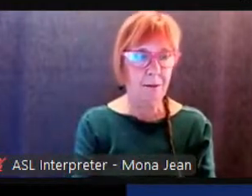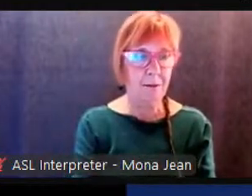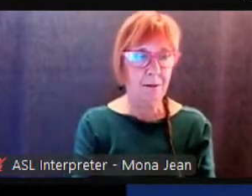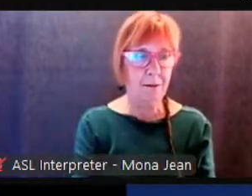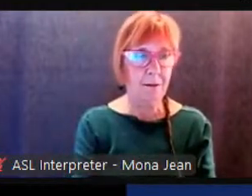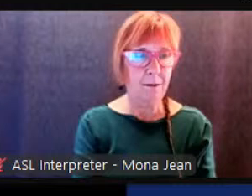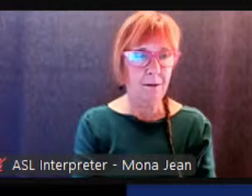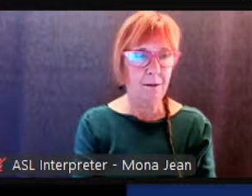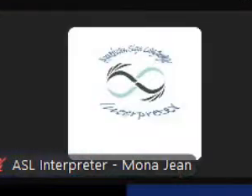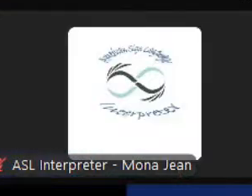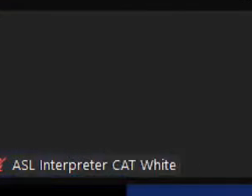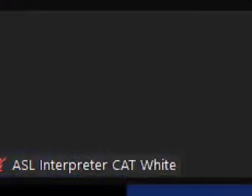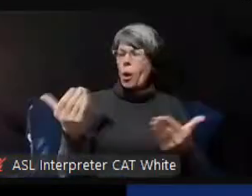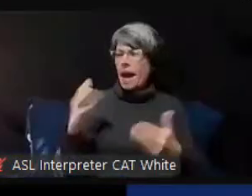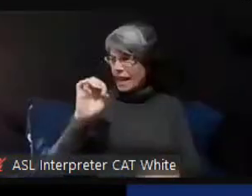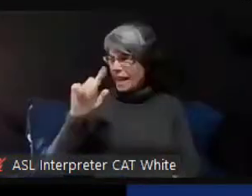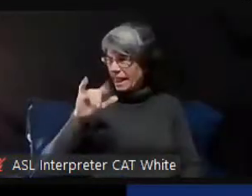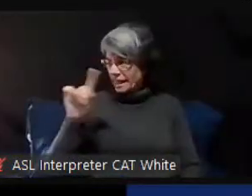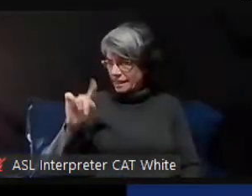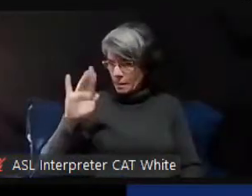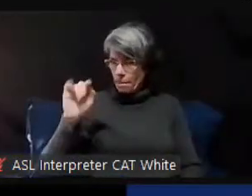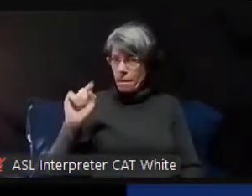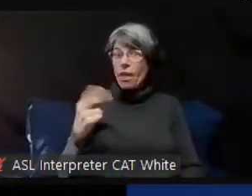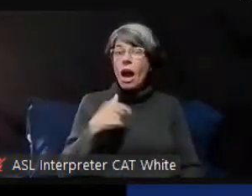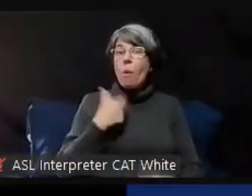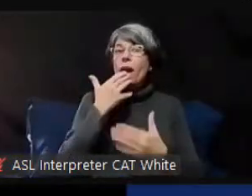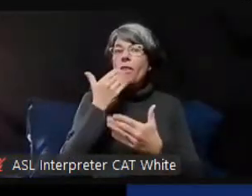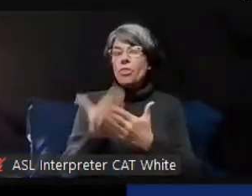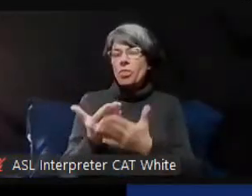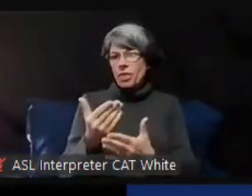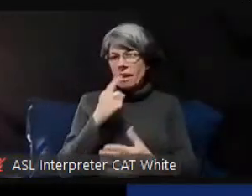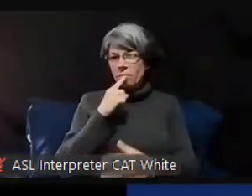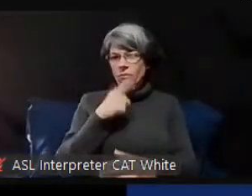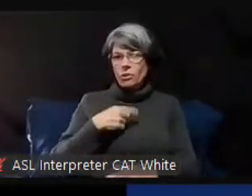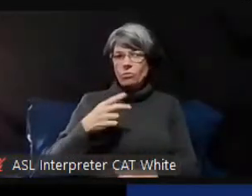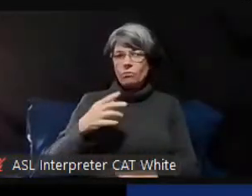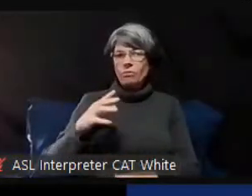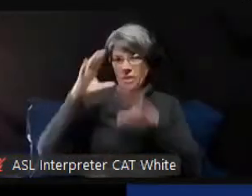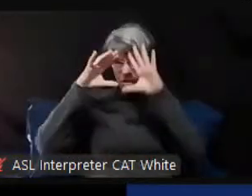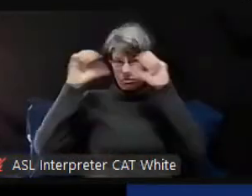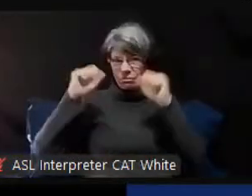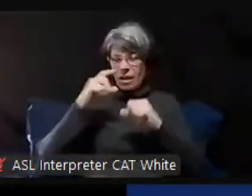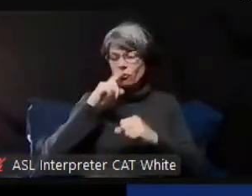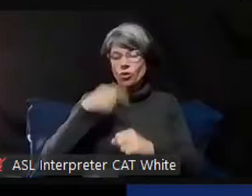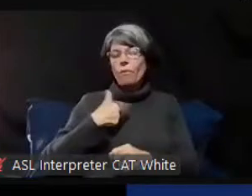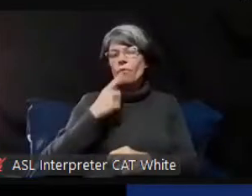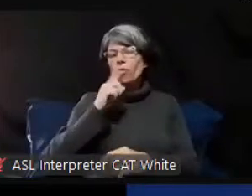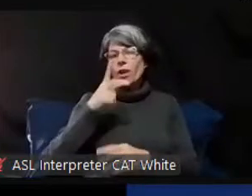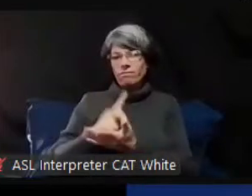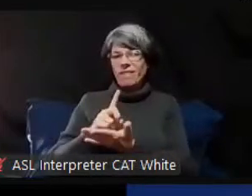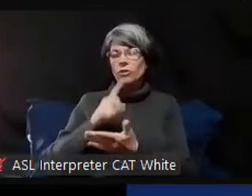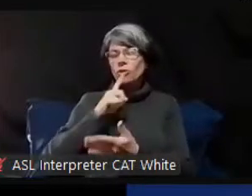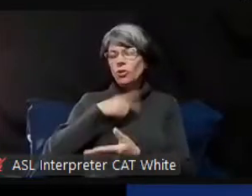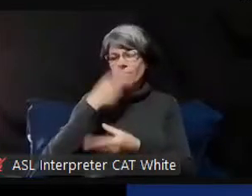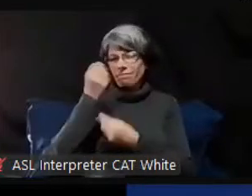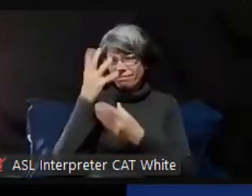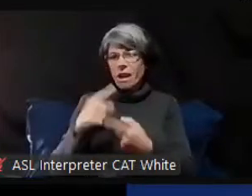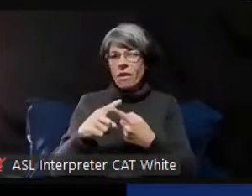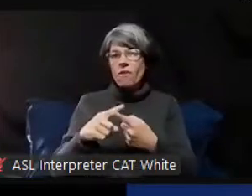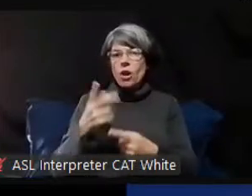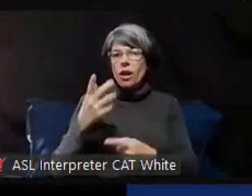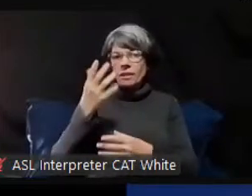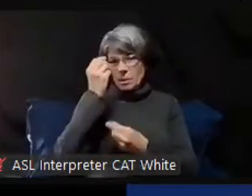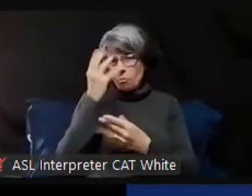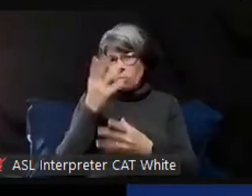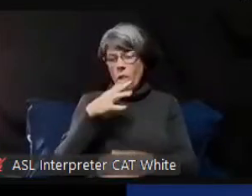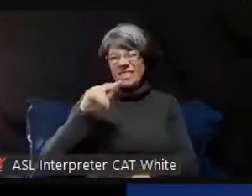Elizabeth. Thank you so much. And I want to thank Supervisor Barger for the opportunity to briefly share some important property tax information. And thank you